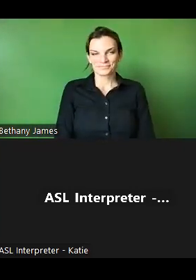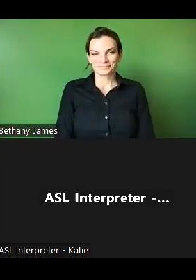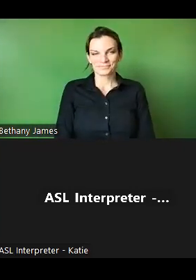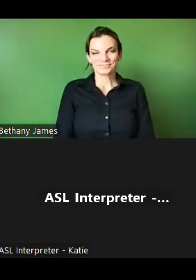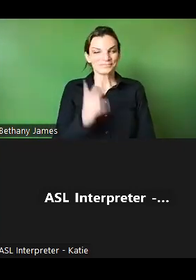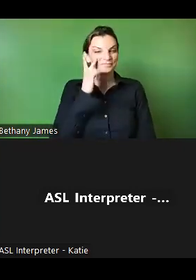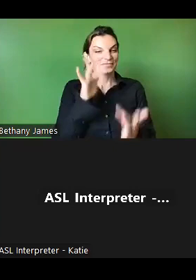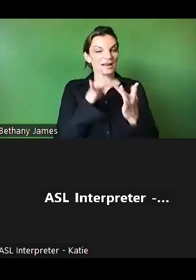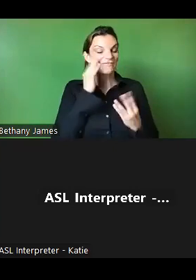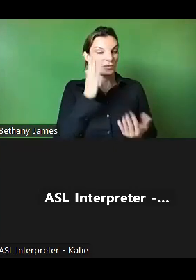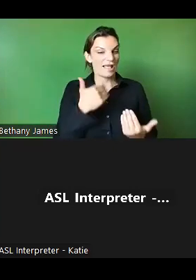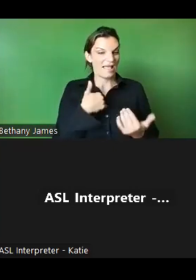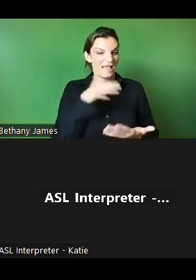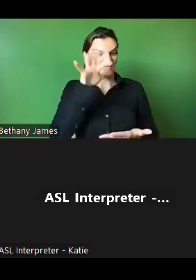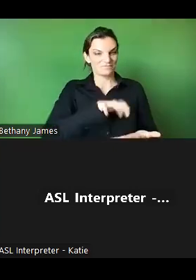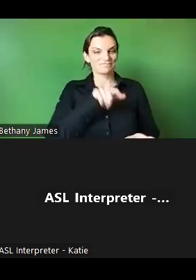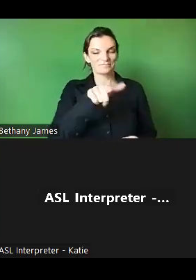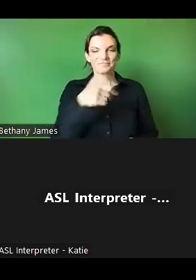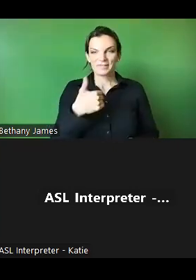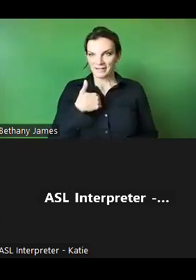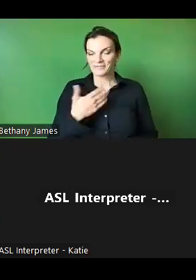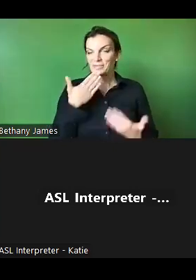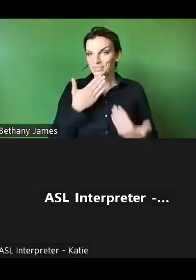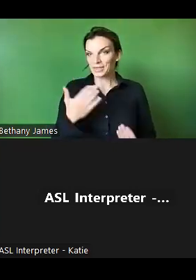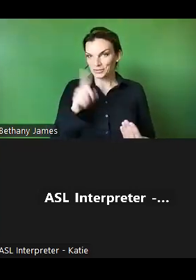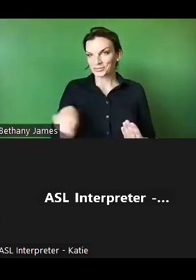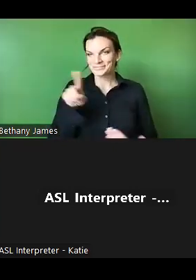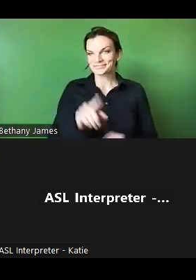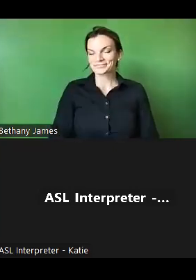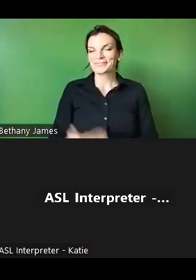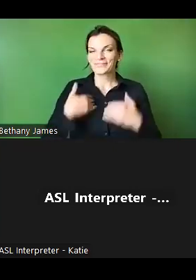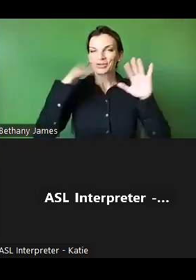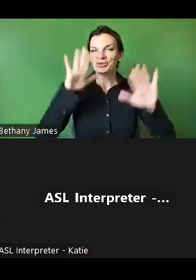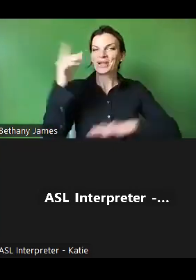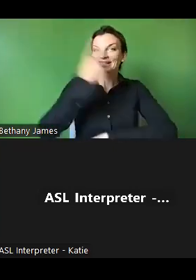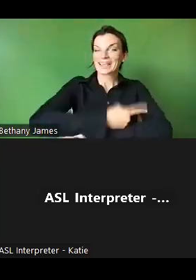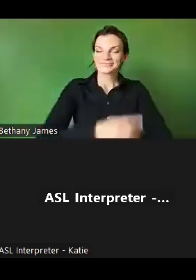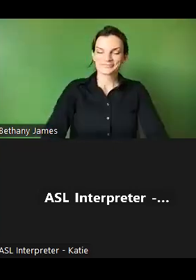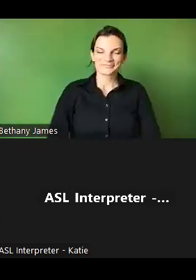our contact information. Thank you, everybody. Have a great day, everyone.